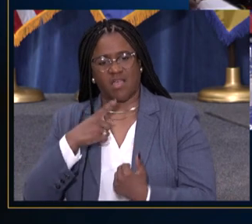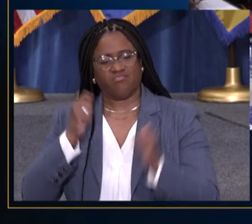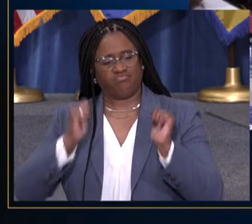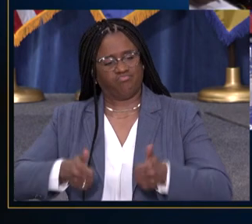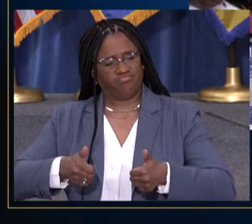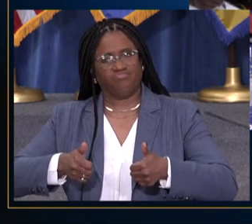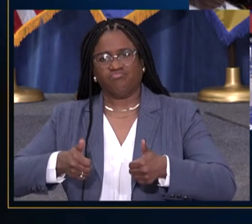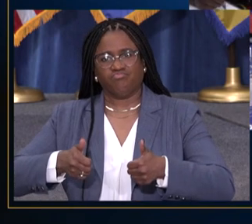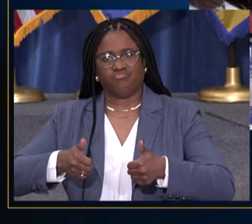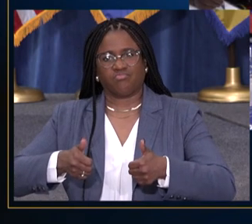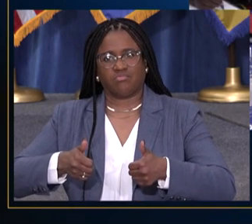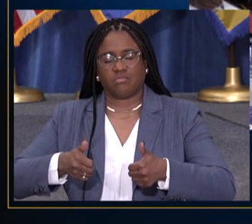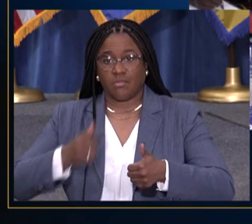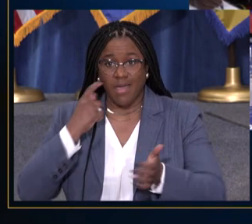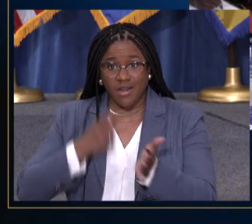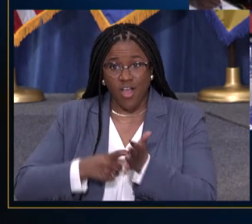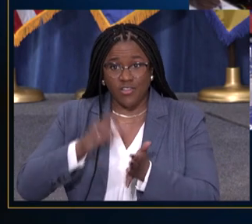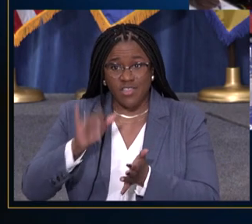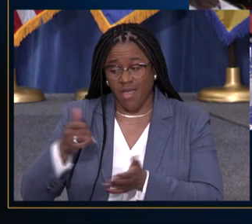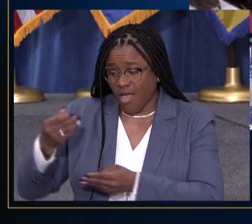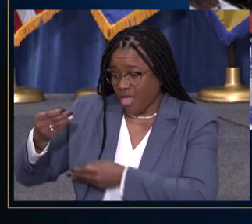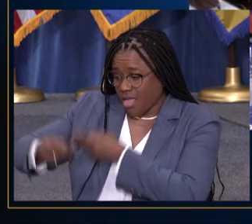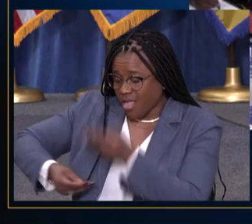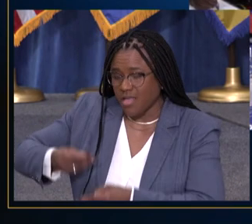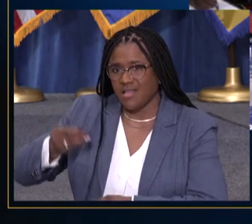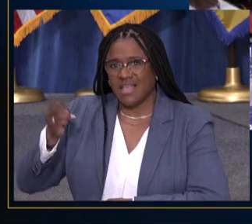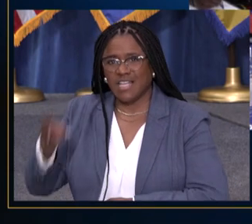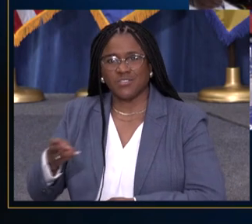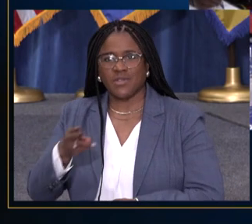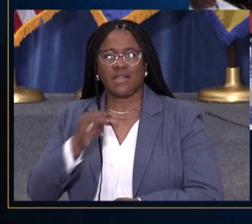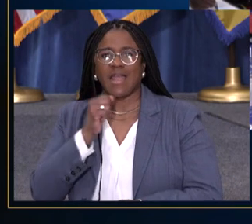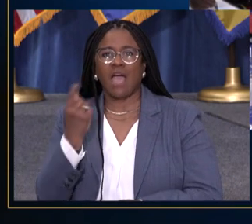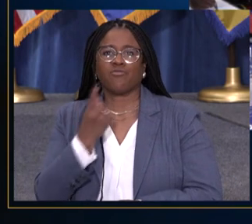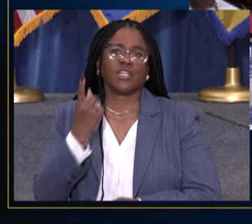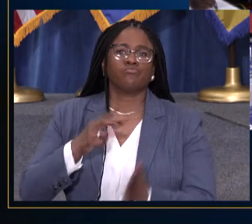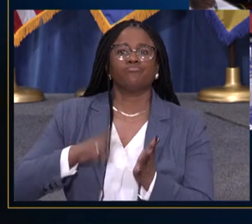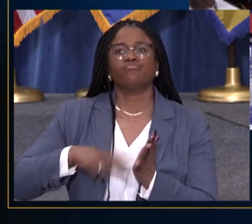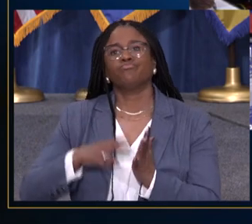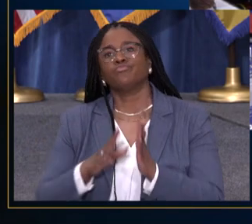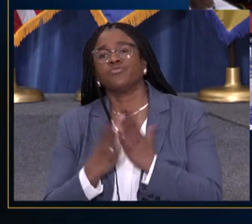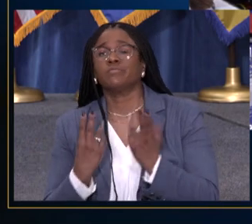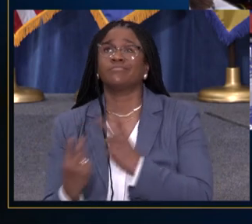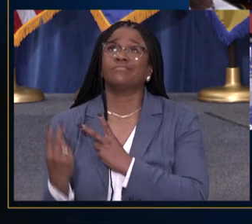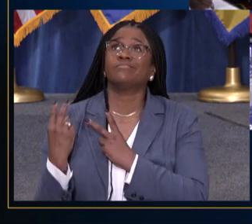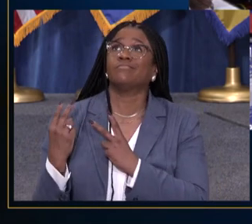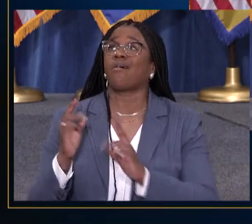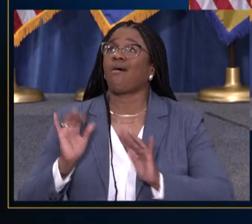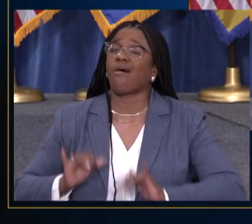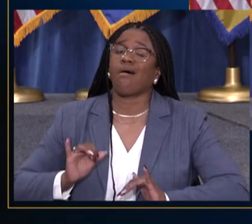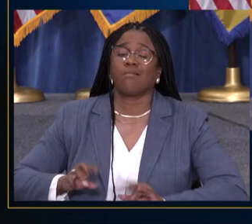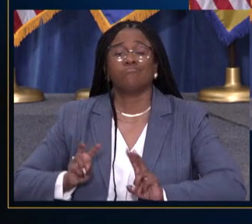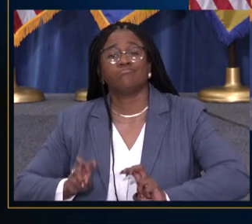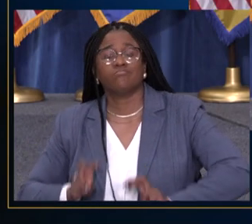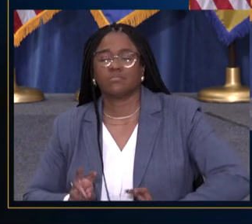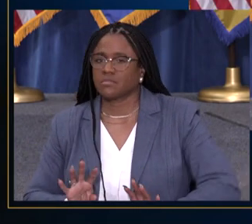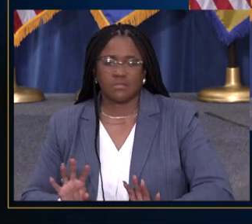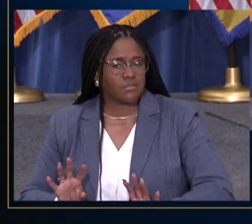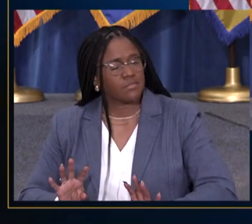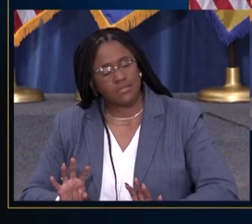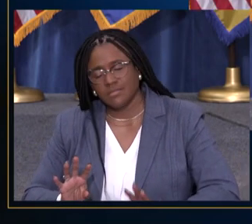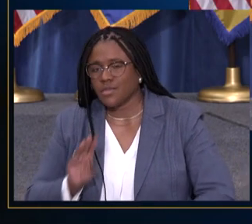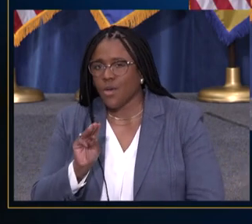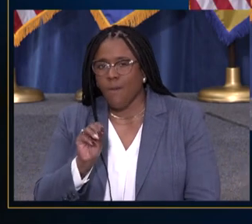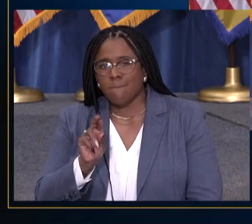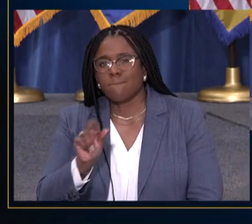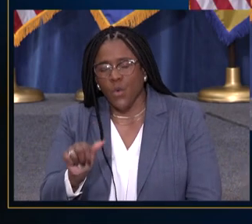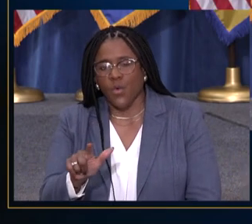So acknowledging this fraught history, it's not just an exercise of retrospective analysis. It's actually a moral